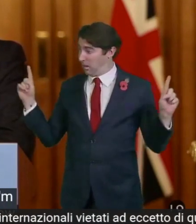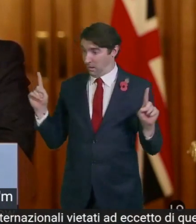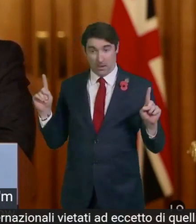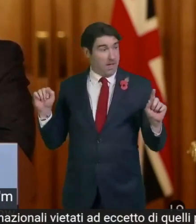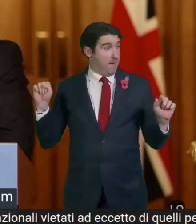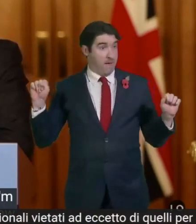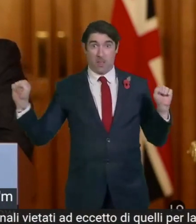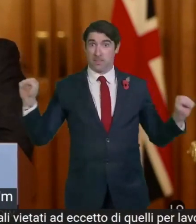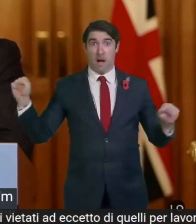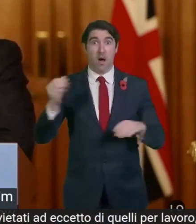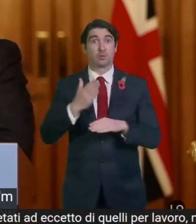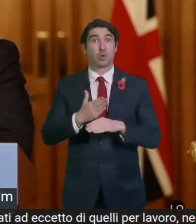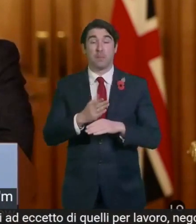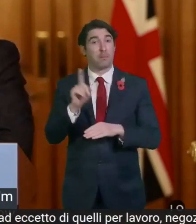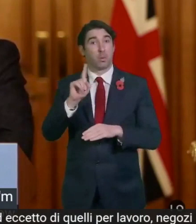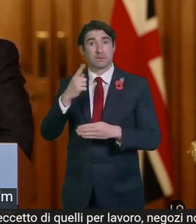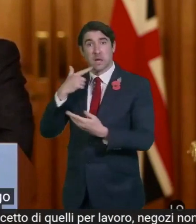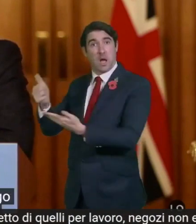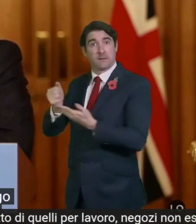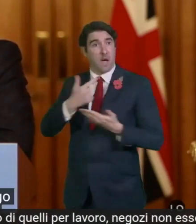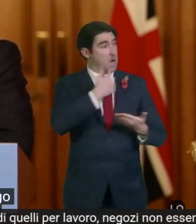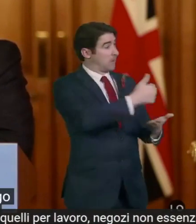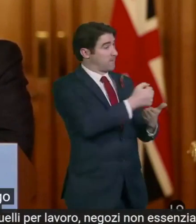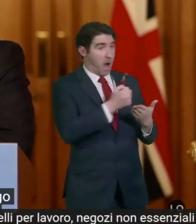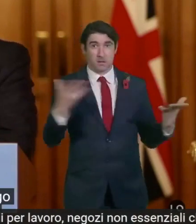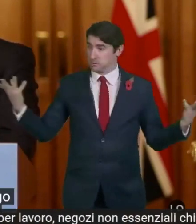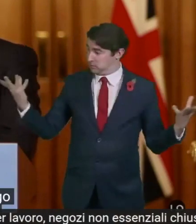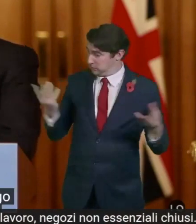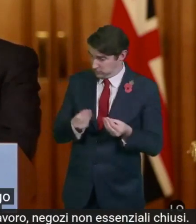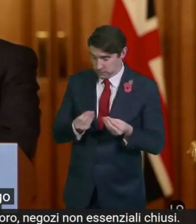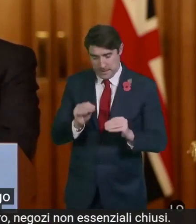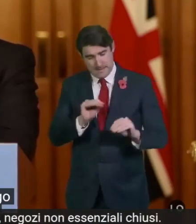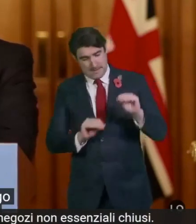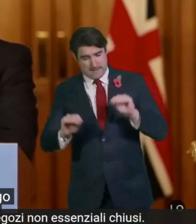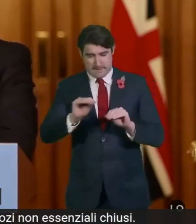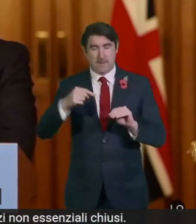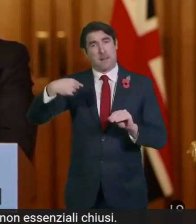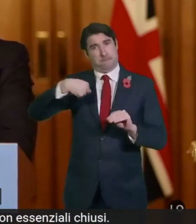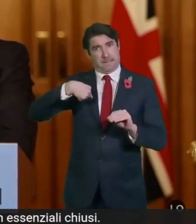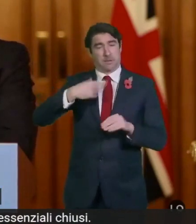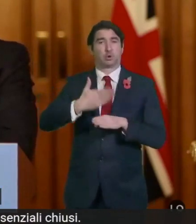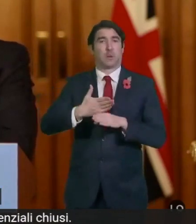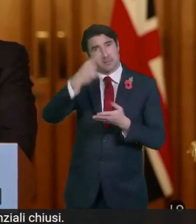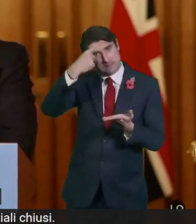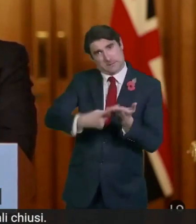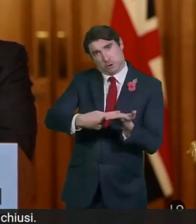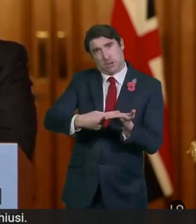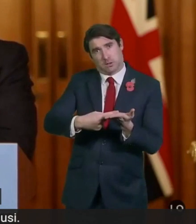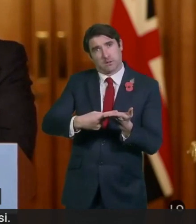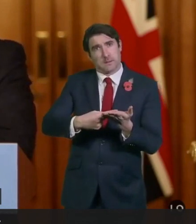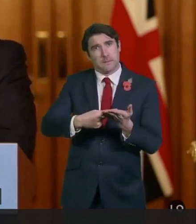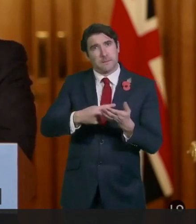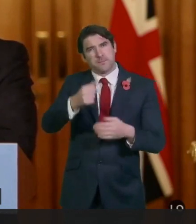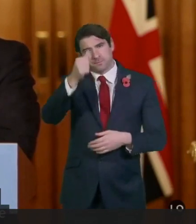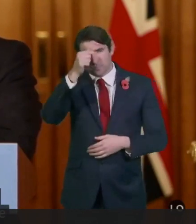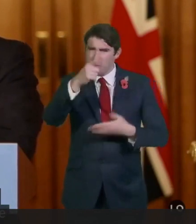because as I said a couple of weeks ago, and I said again tonight, the R, although it's above 1, is not that